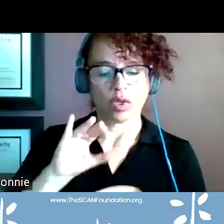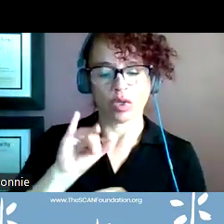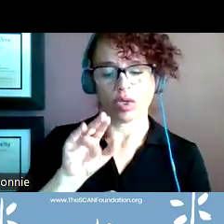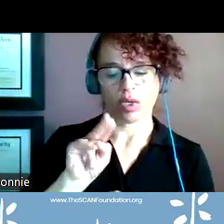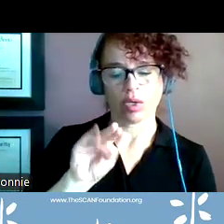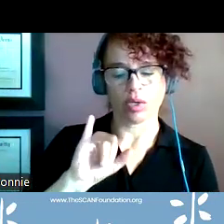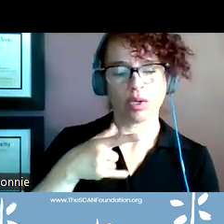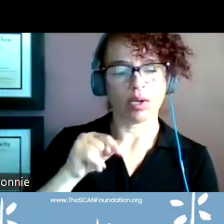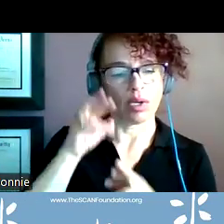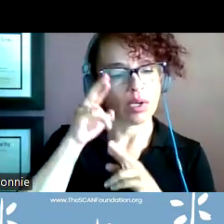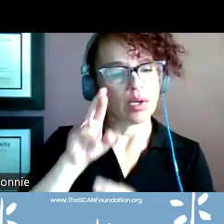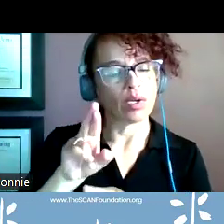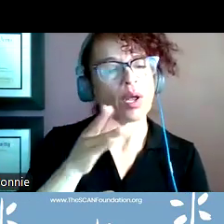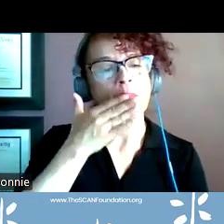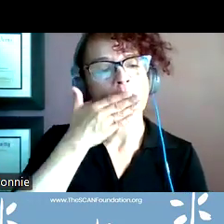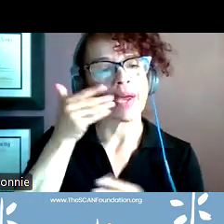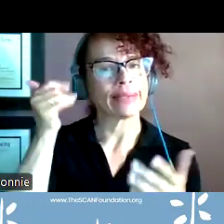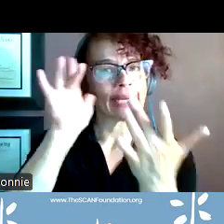regarding robust outreach.